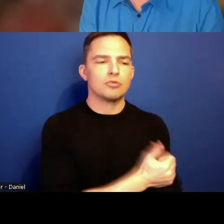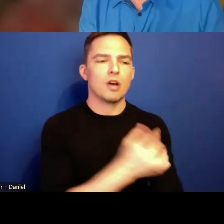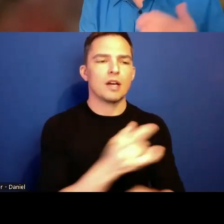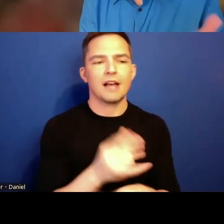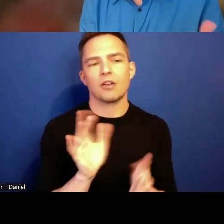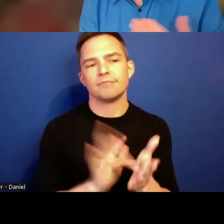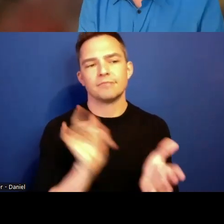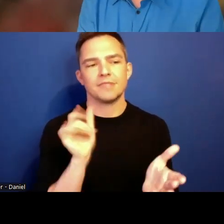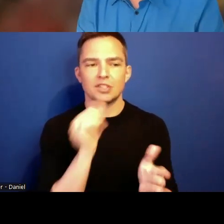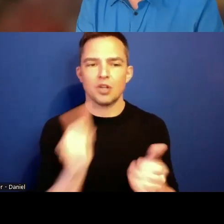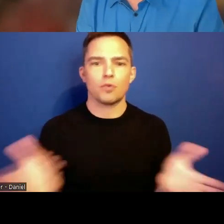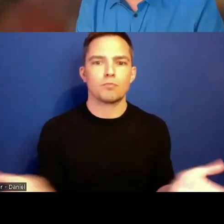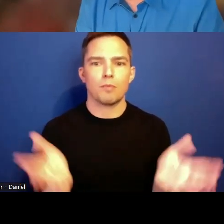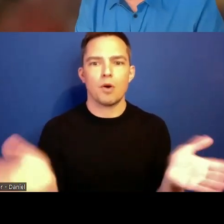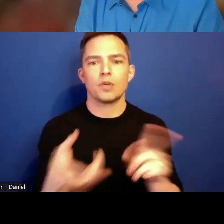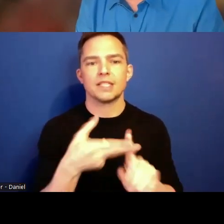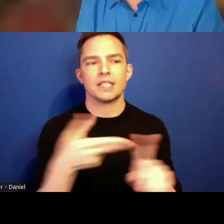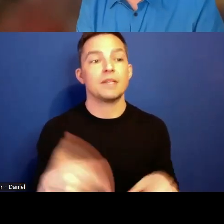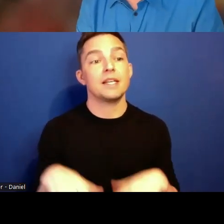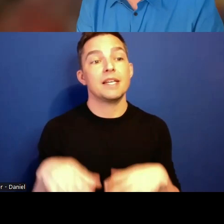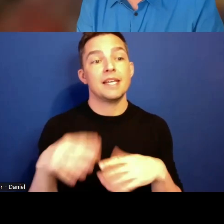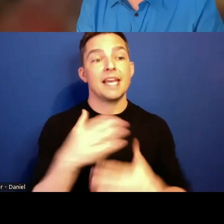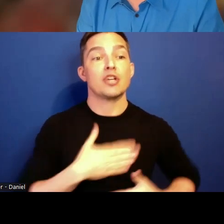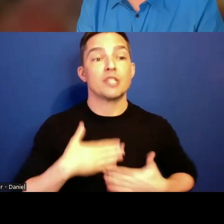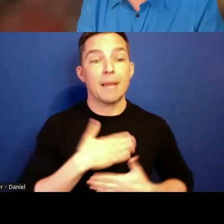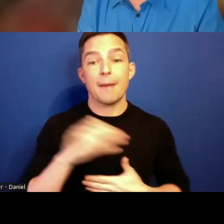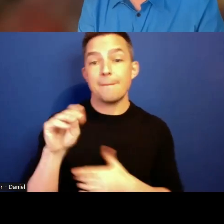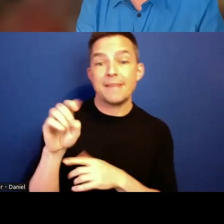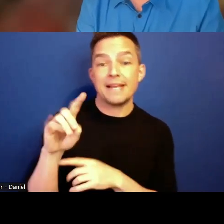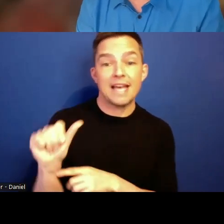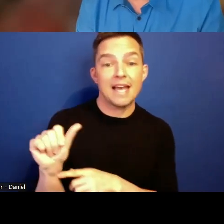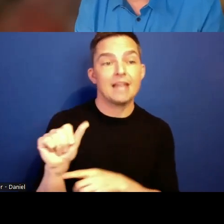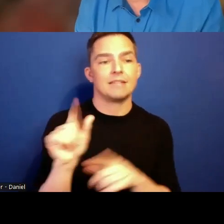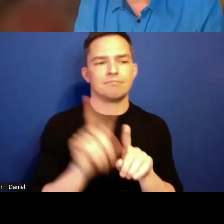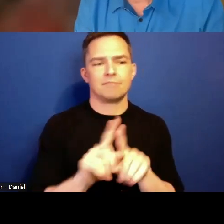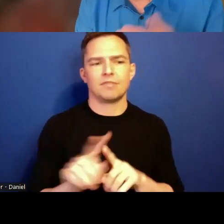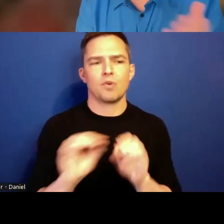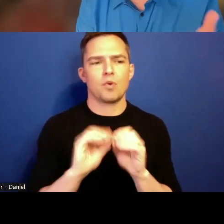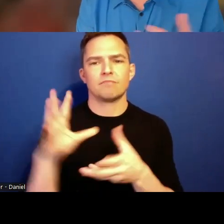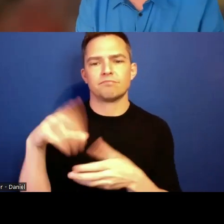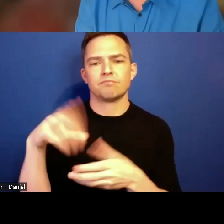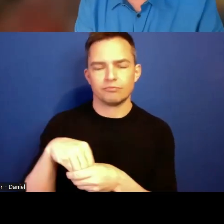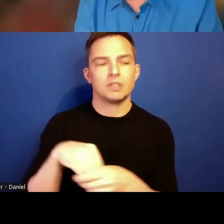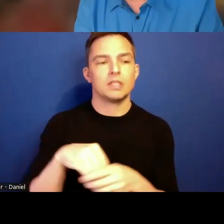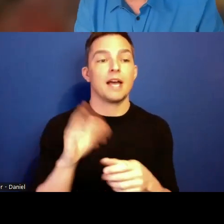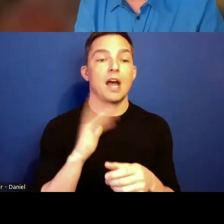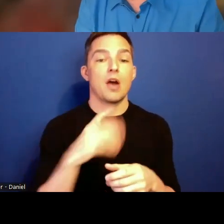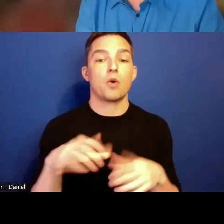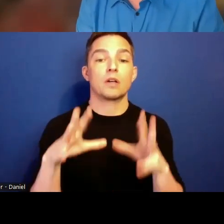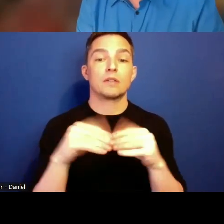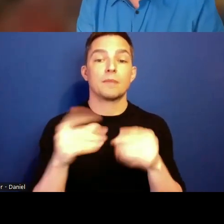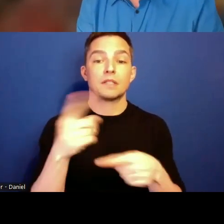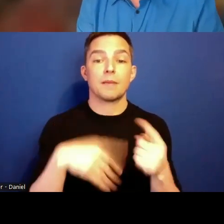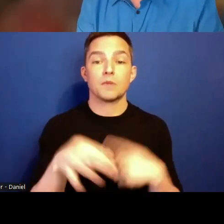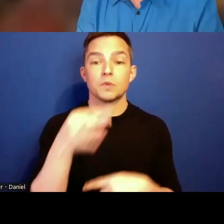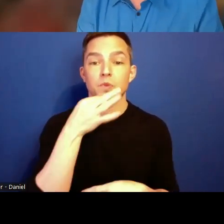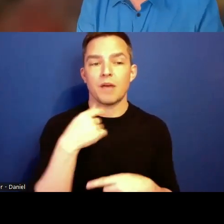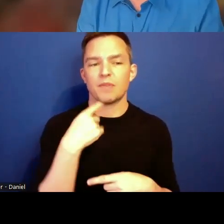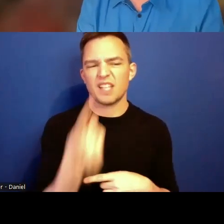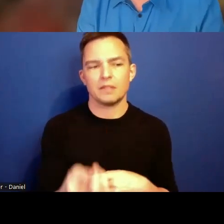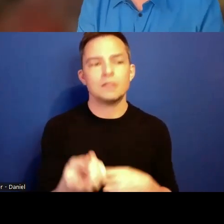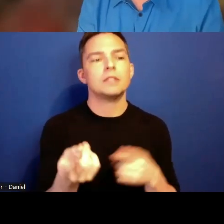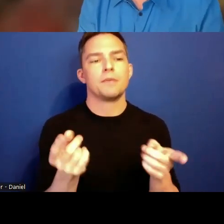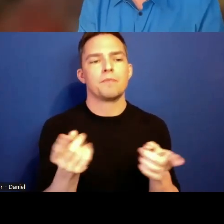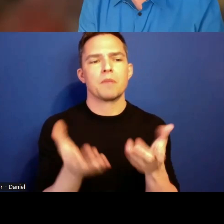promote stigma. Entertainment and media. We're working with many organizations. In fact, at our upcoming summit, which I will tell you about, we will probably